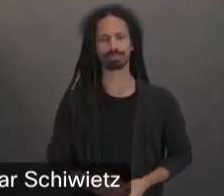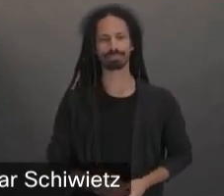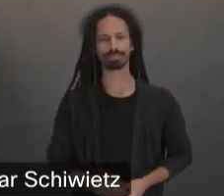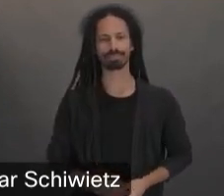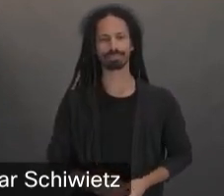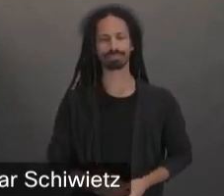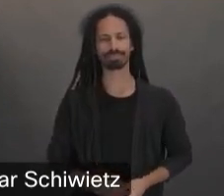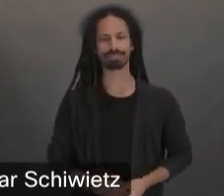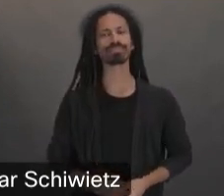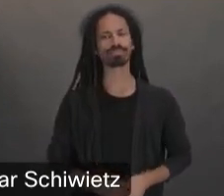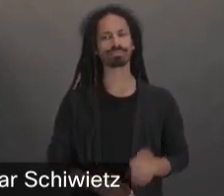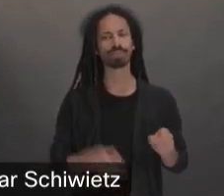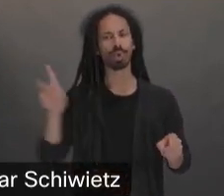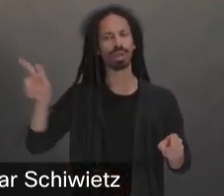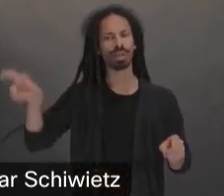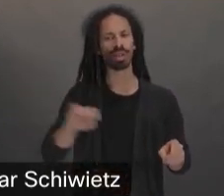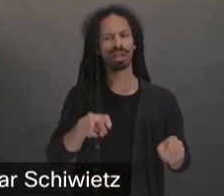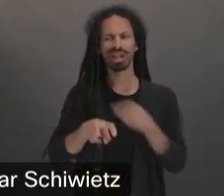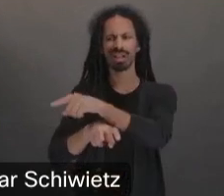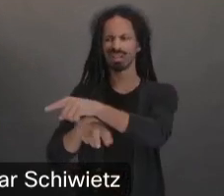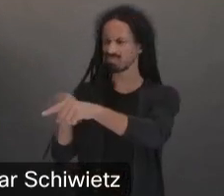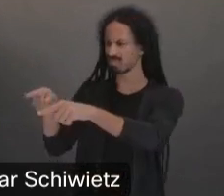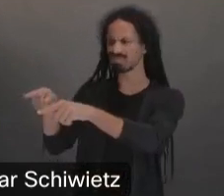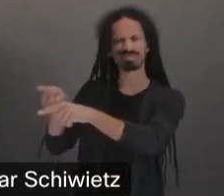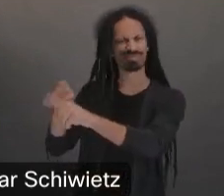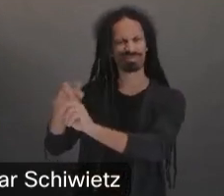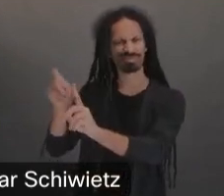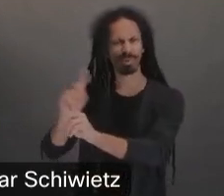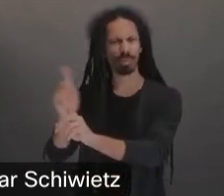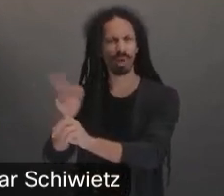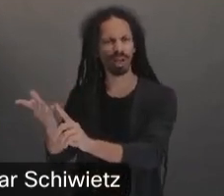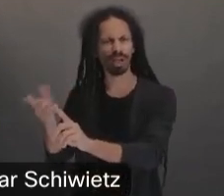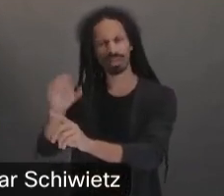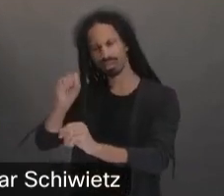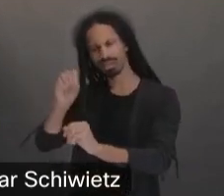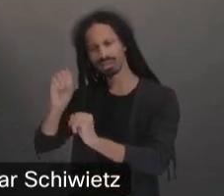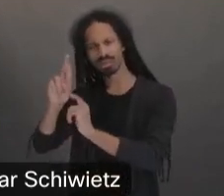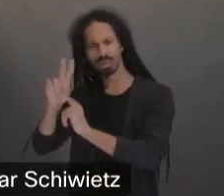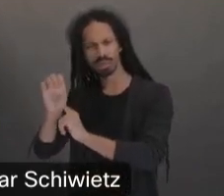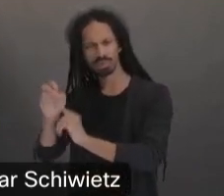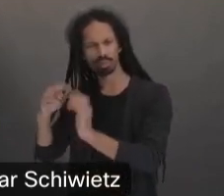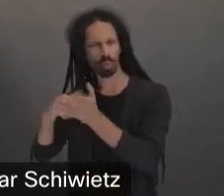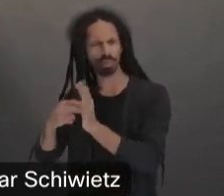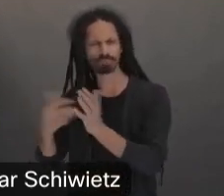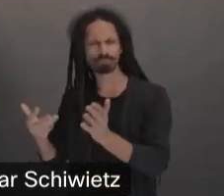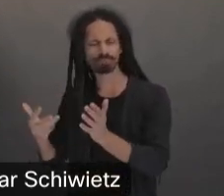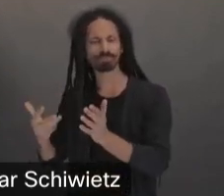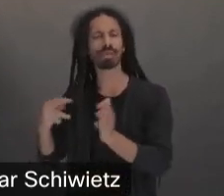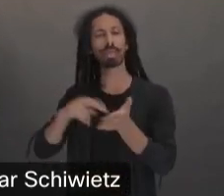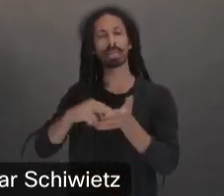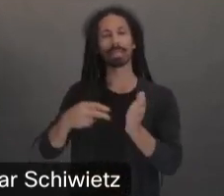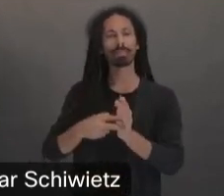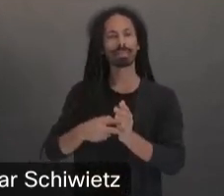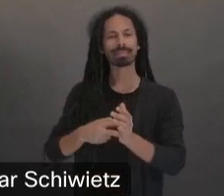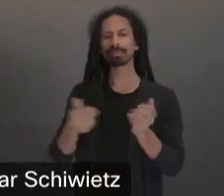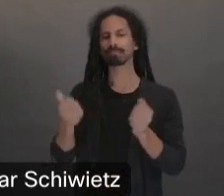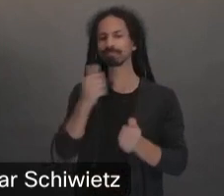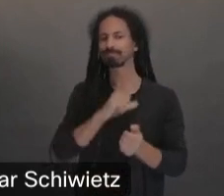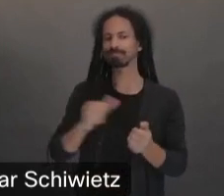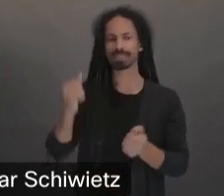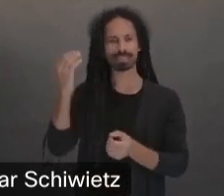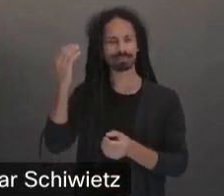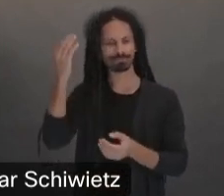What are sources? So sources are when something comes, it means where something comes